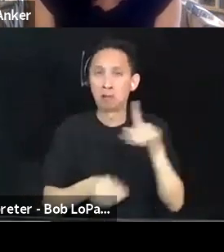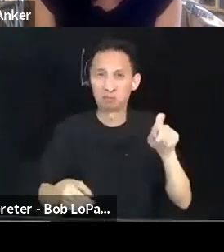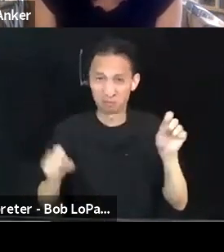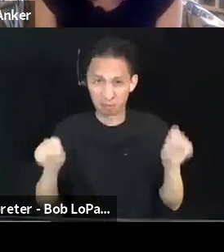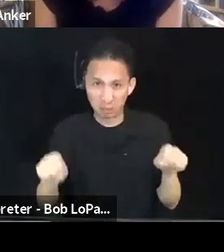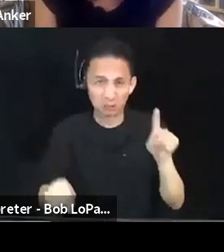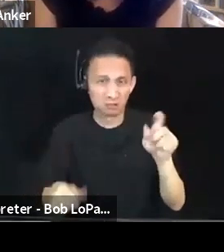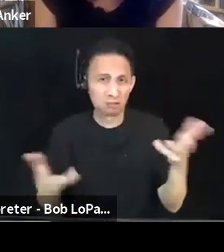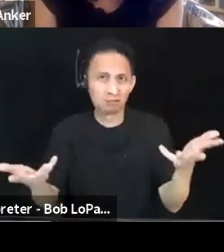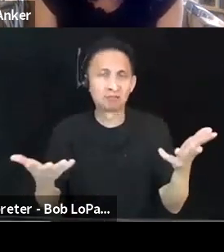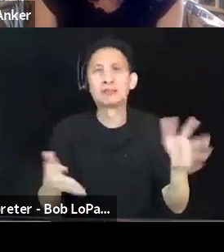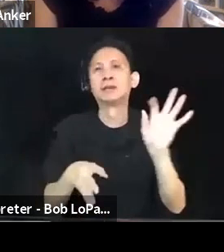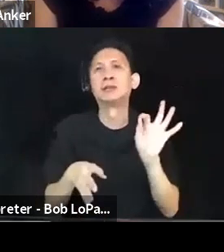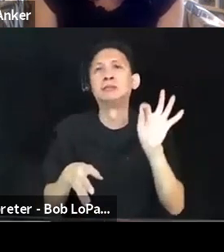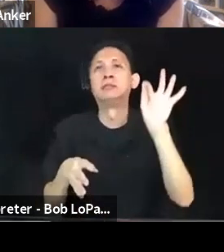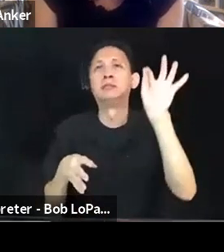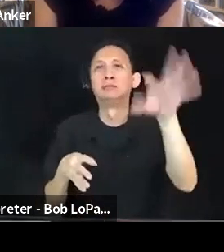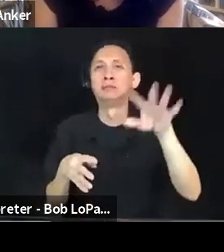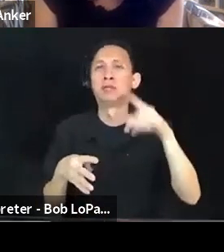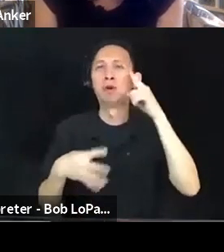its own? Right? So,